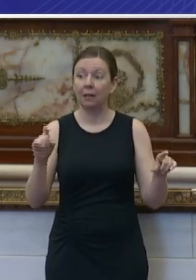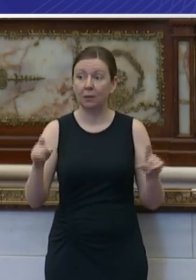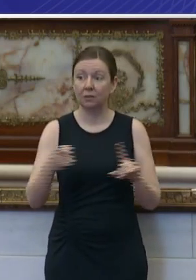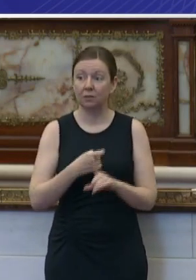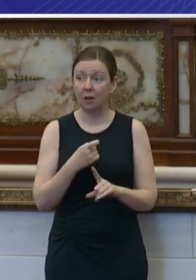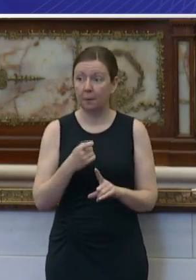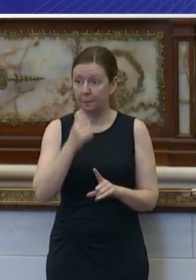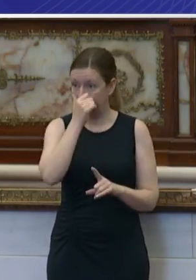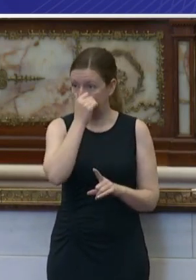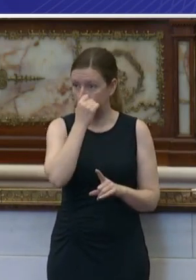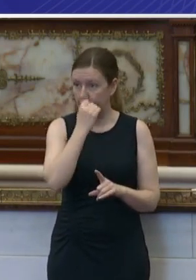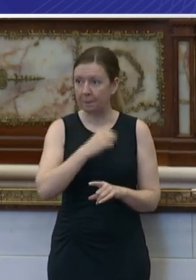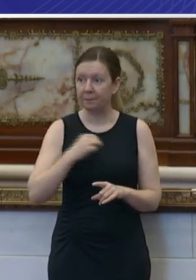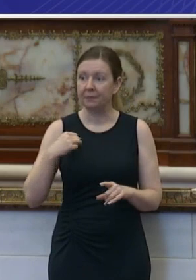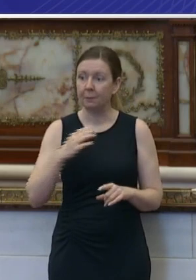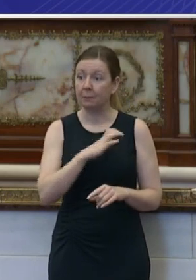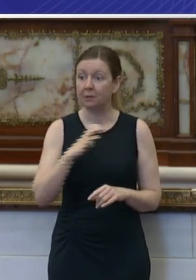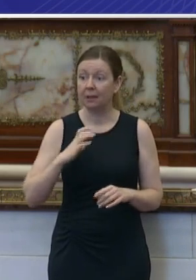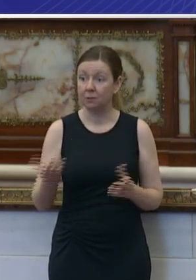from members of council?